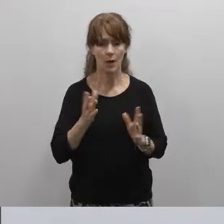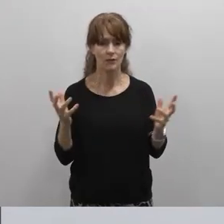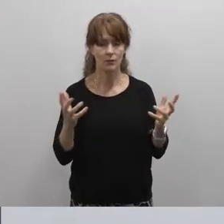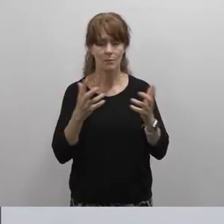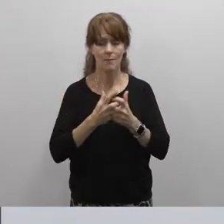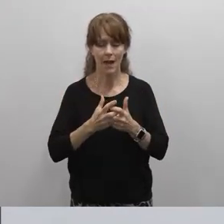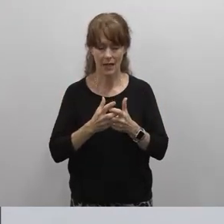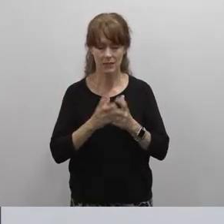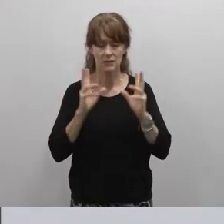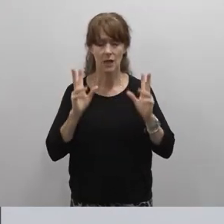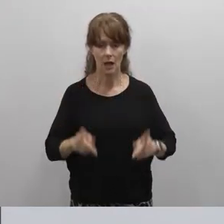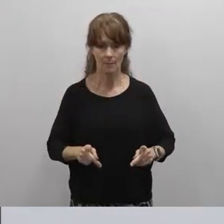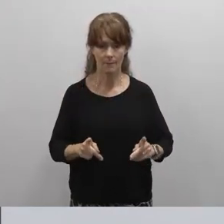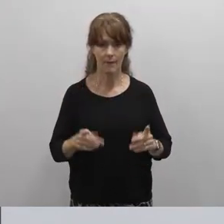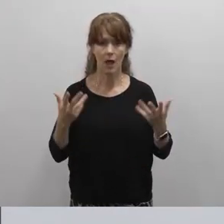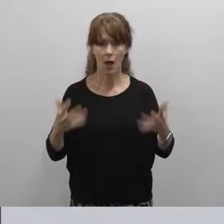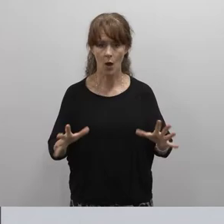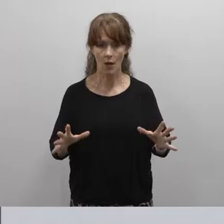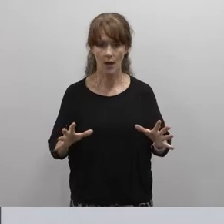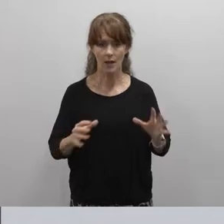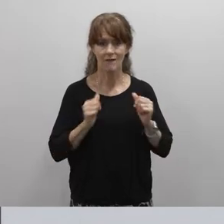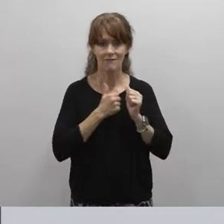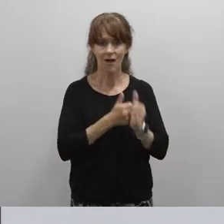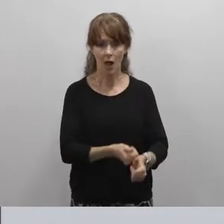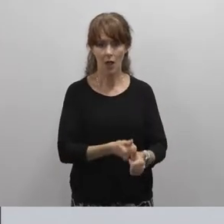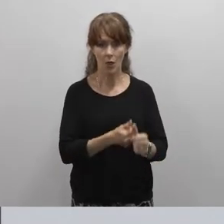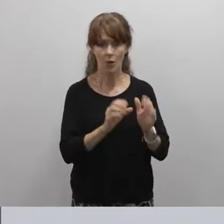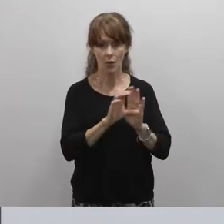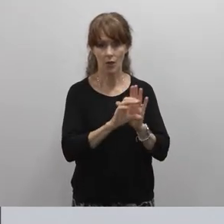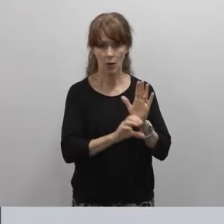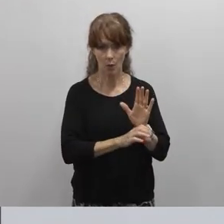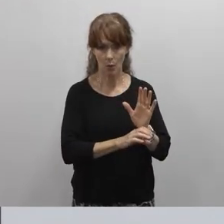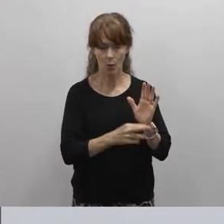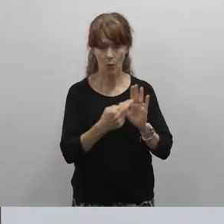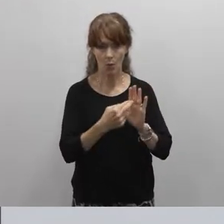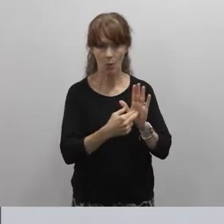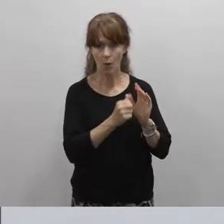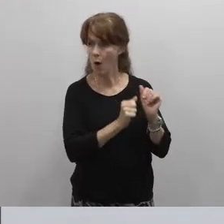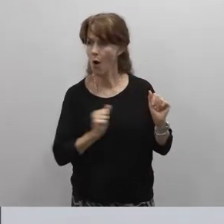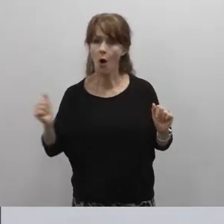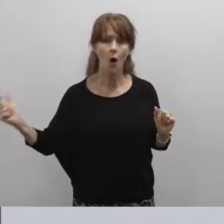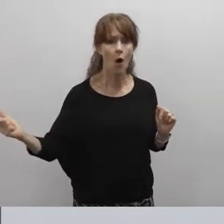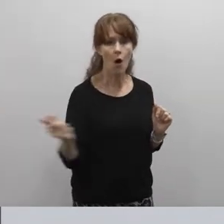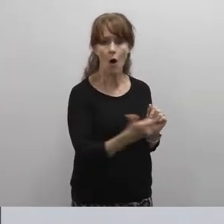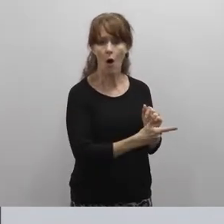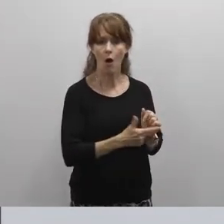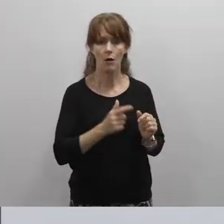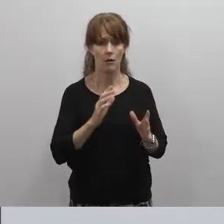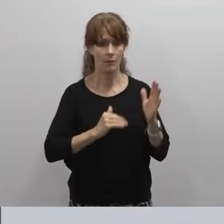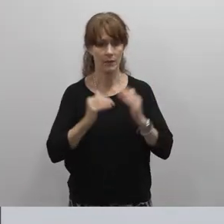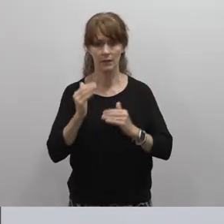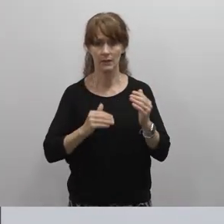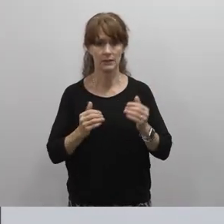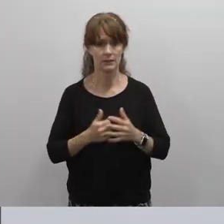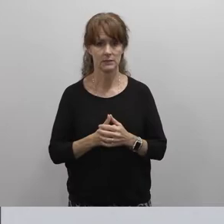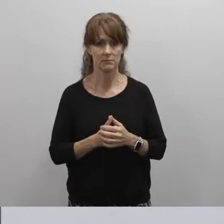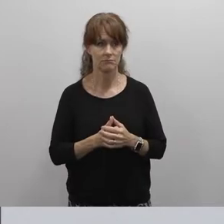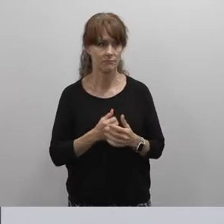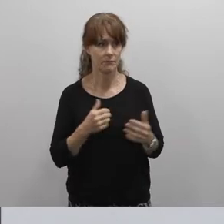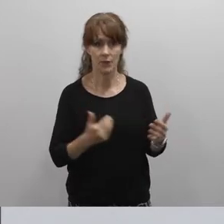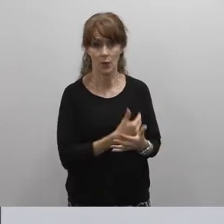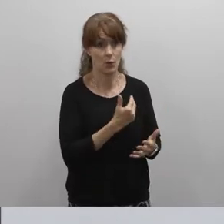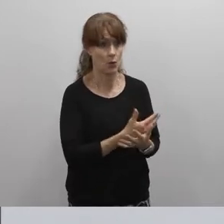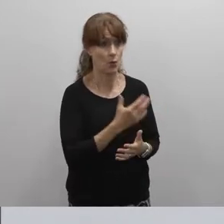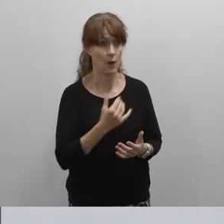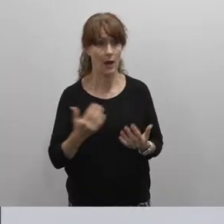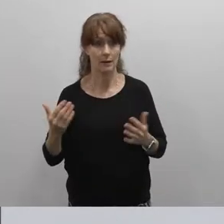up and already tie in to the green building code in across every one of our building efforts, both on the new construction